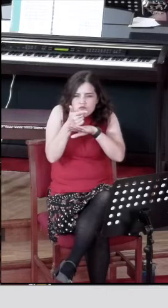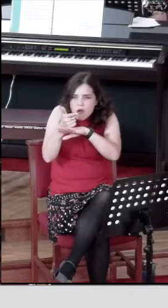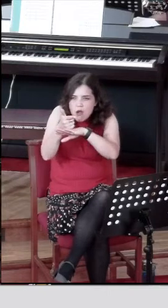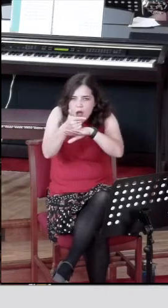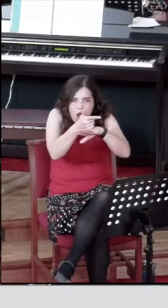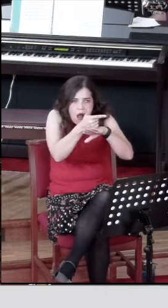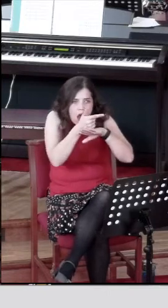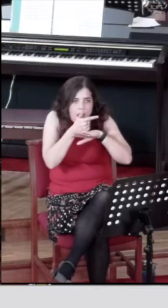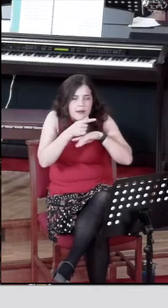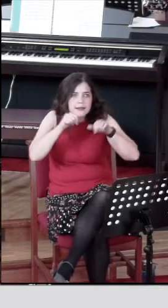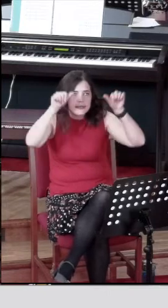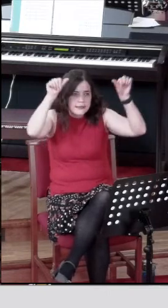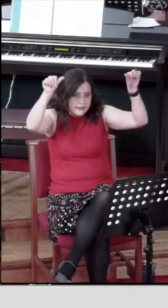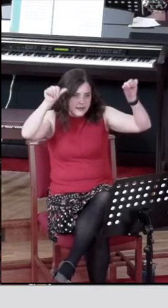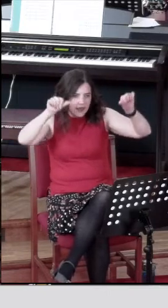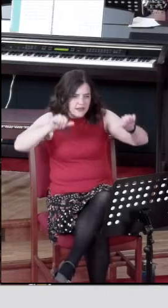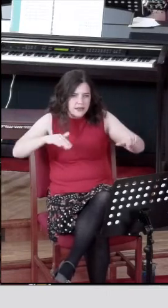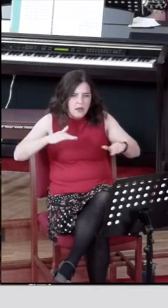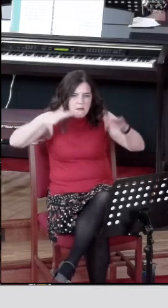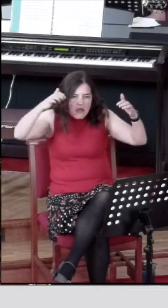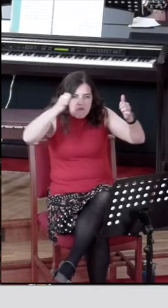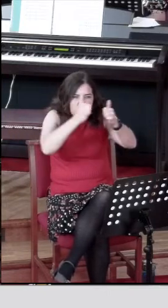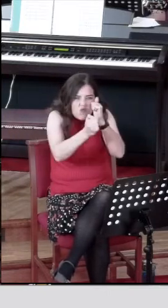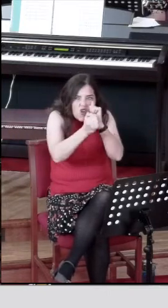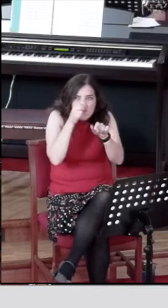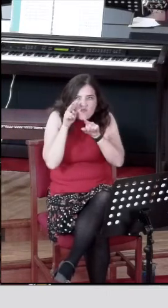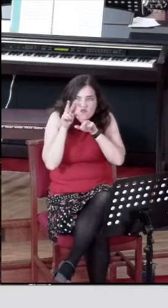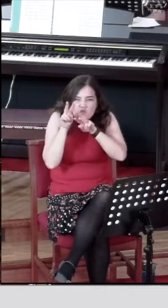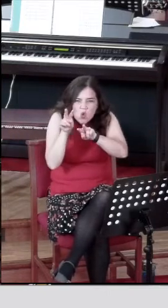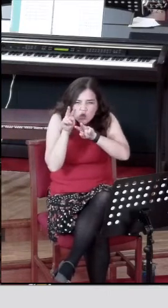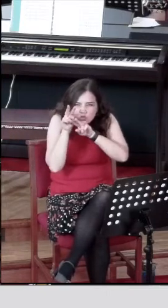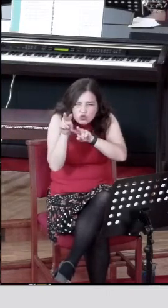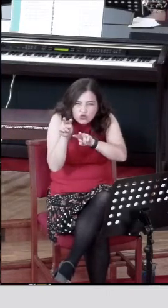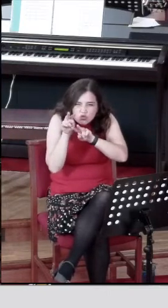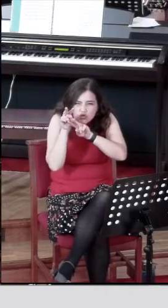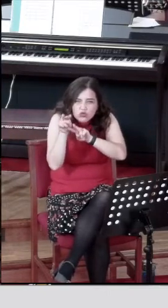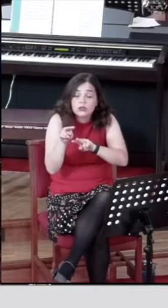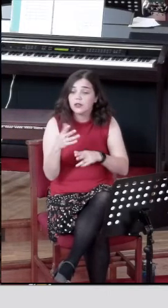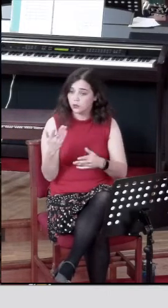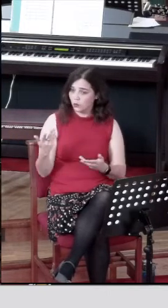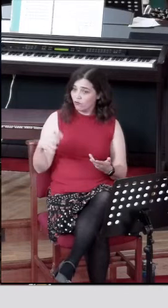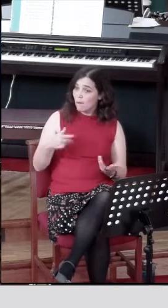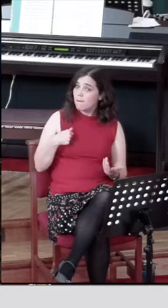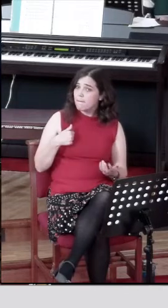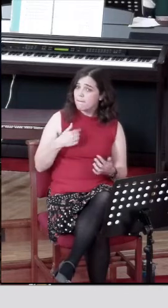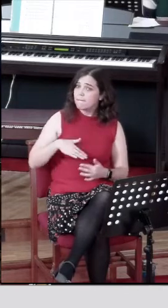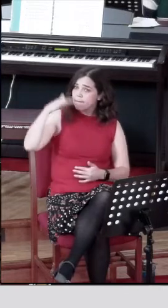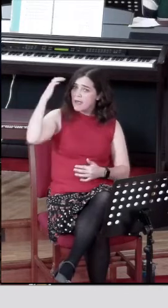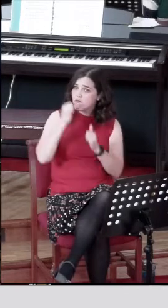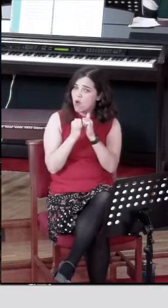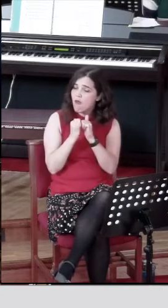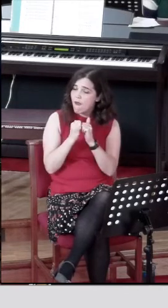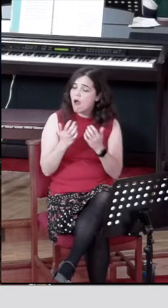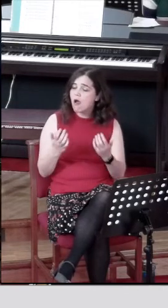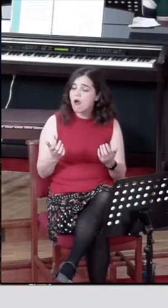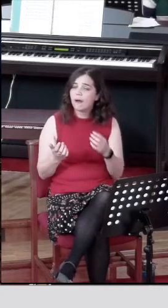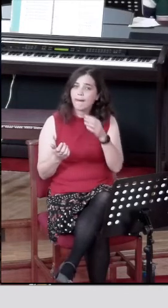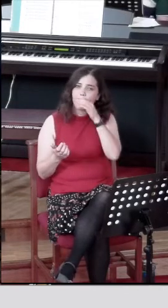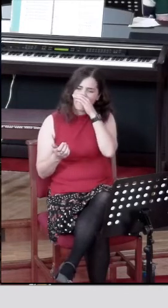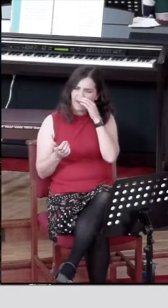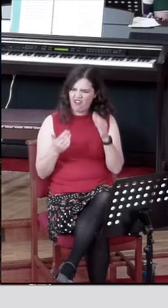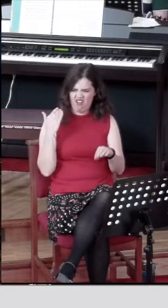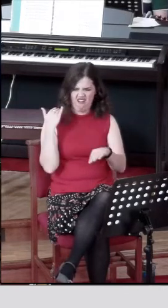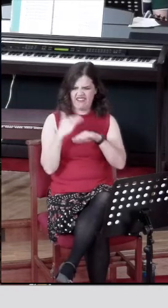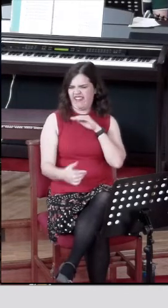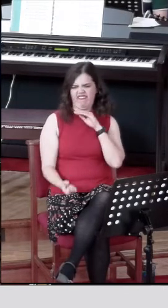and a big sign that said, Big Brother is watching you. That's where that expression comes from. And we thought, oh, we'd never have